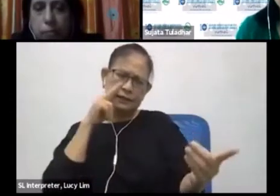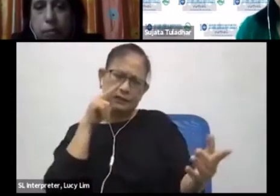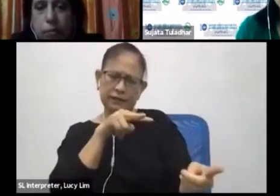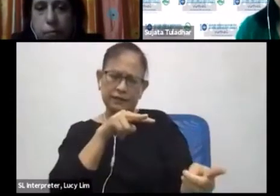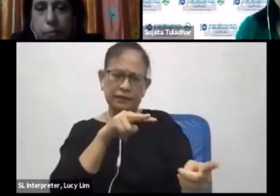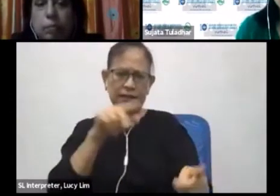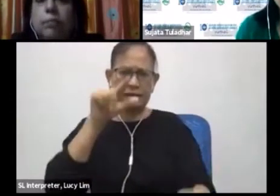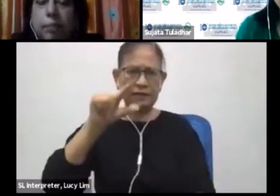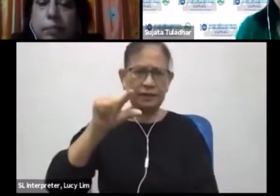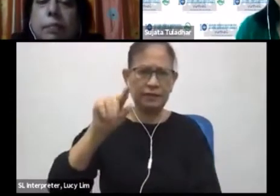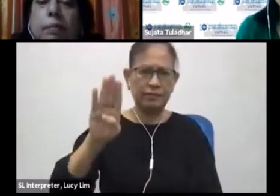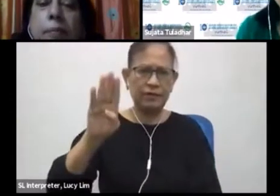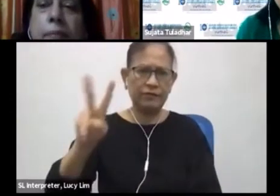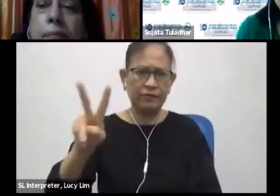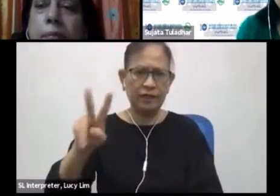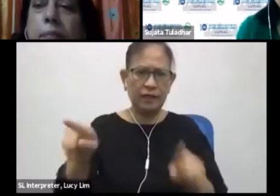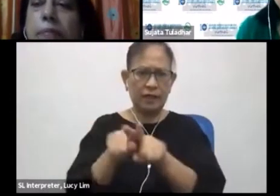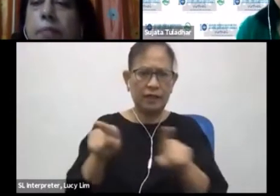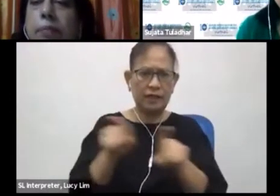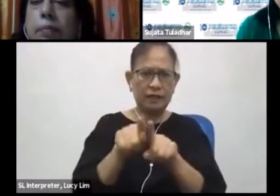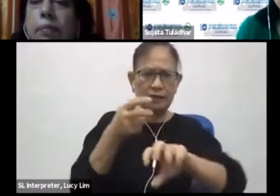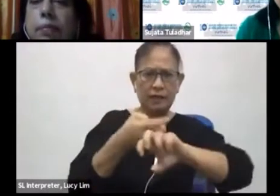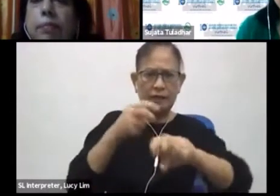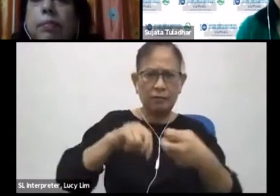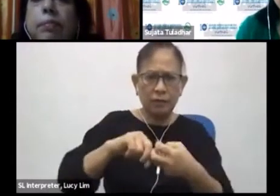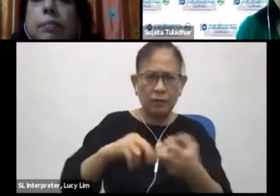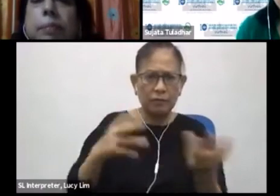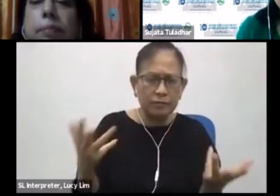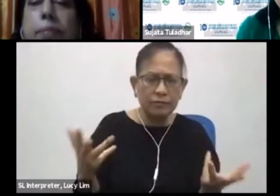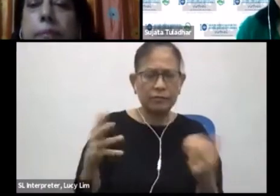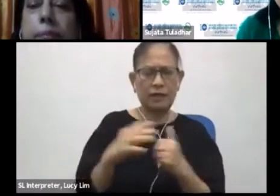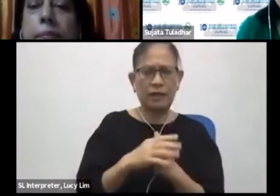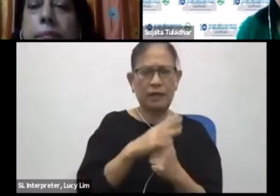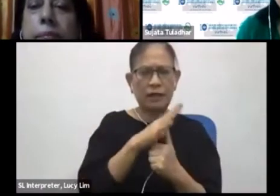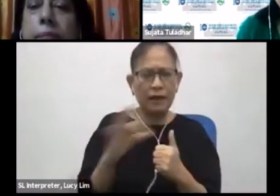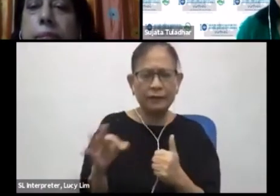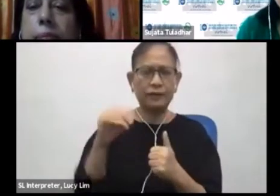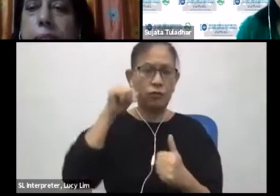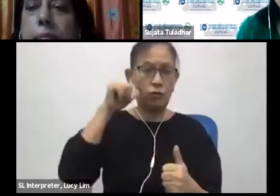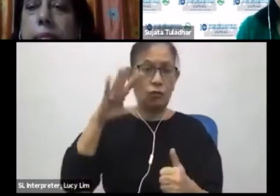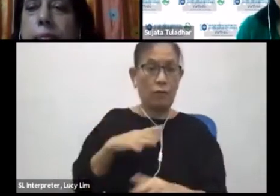as a problem, and many of even the women